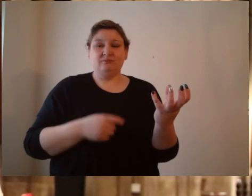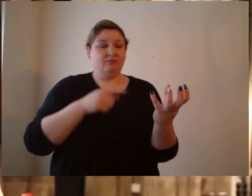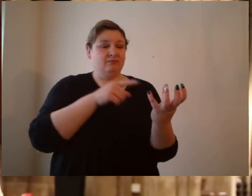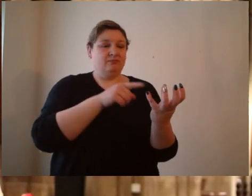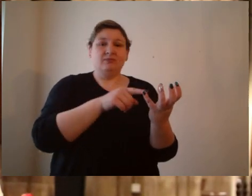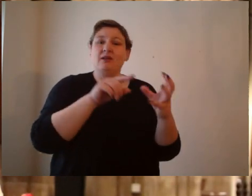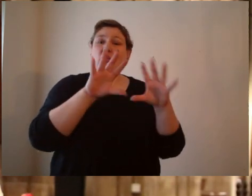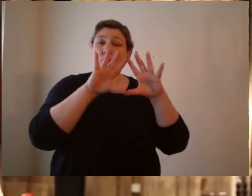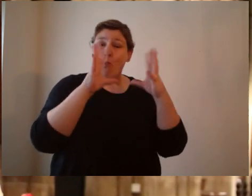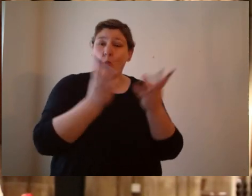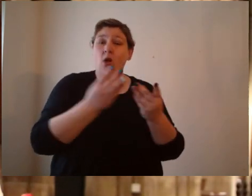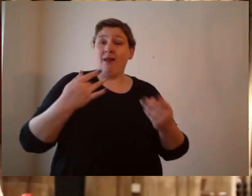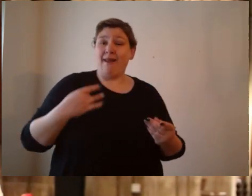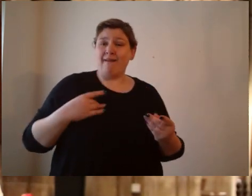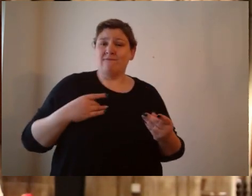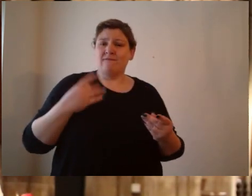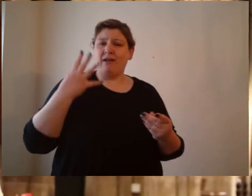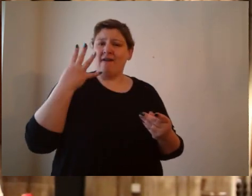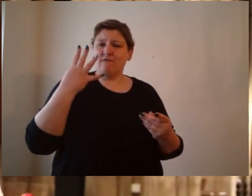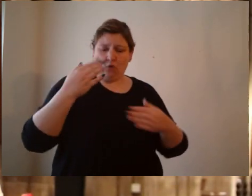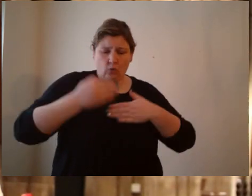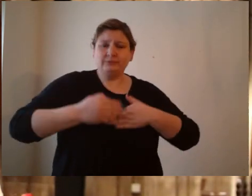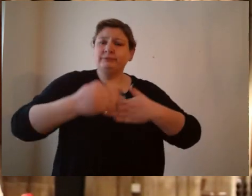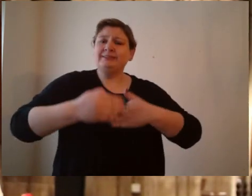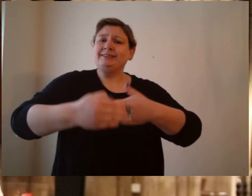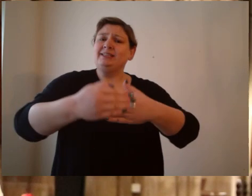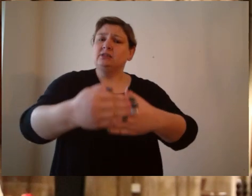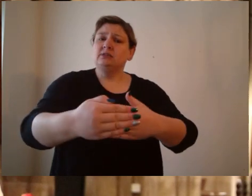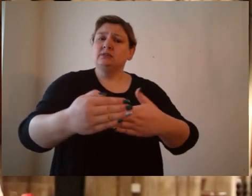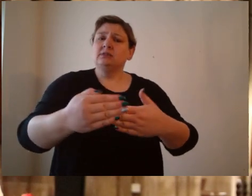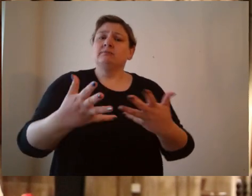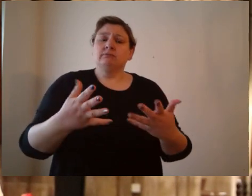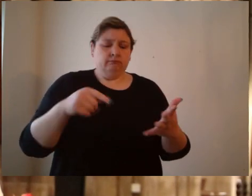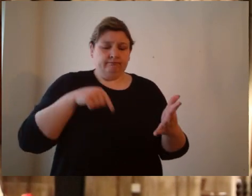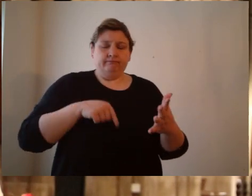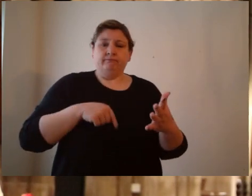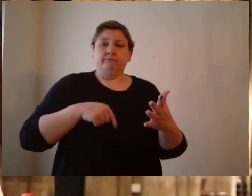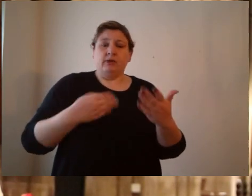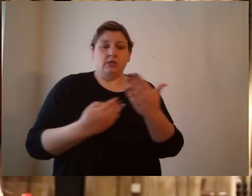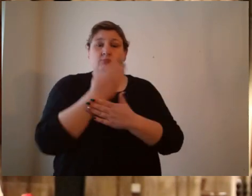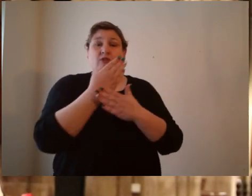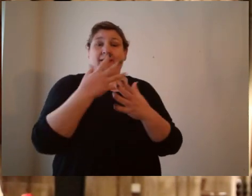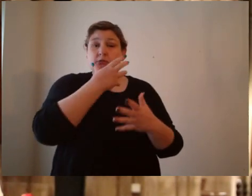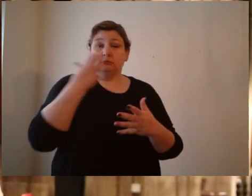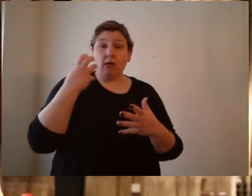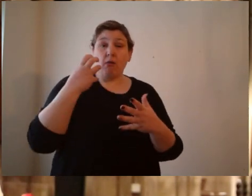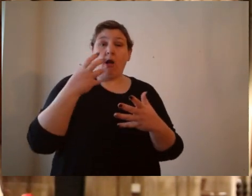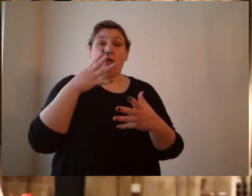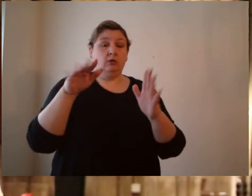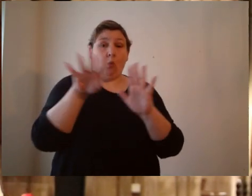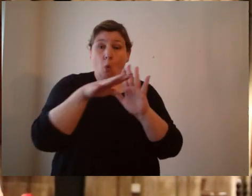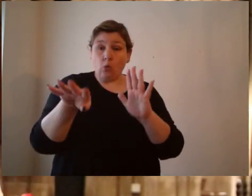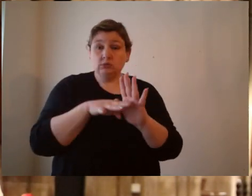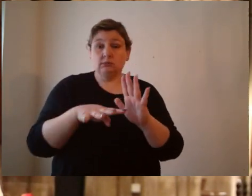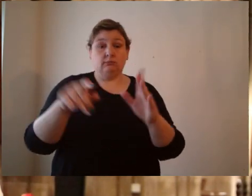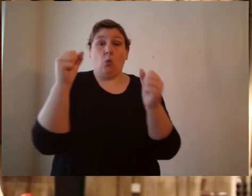And the earth and the world in which we live have four different seasons, and creation fills this earth, and we